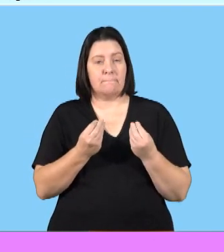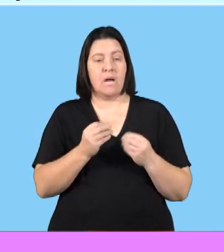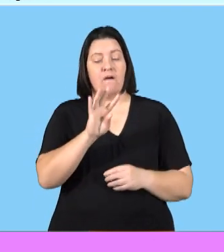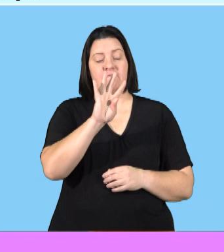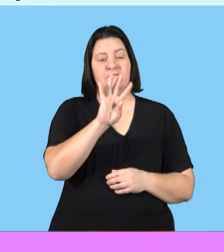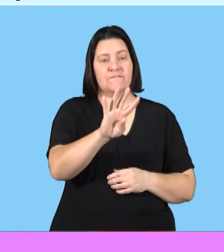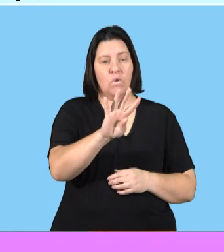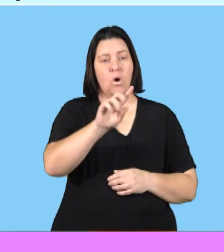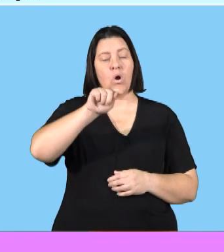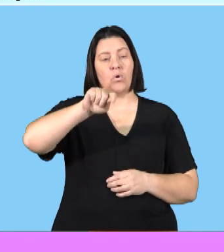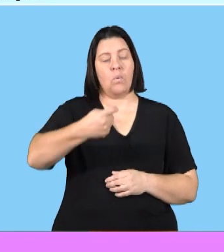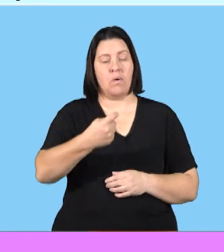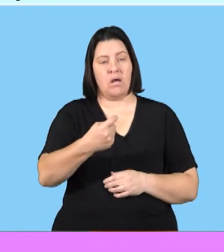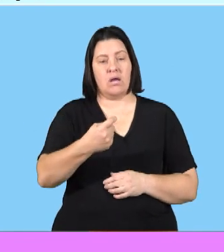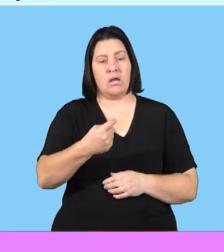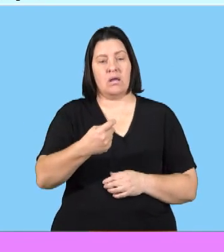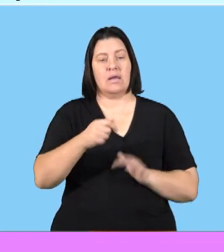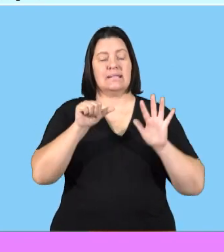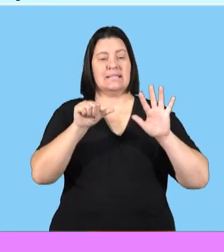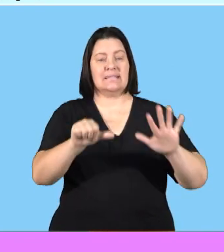get is